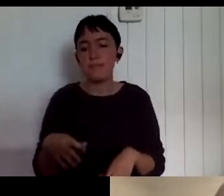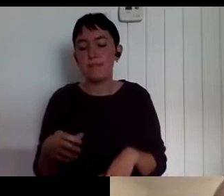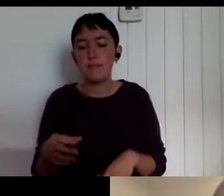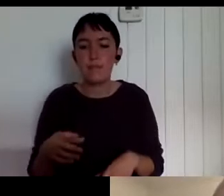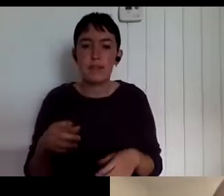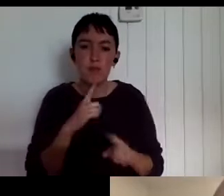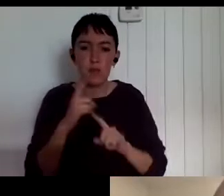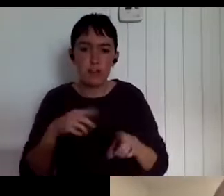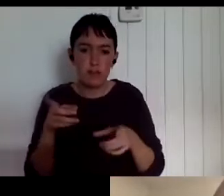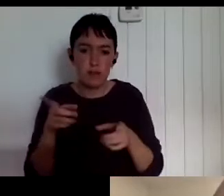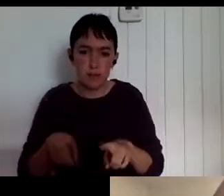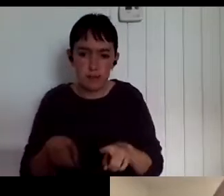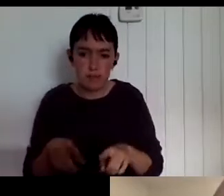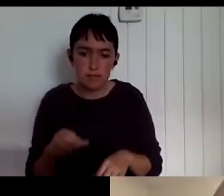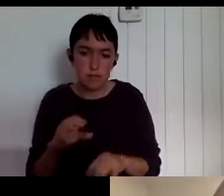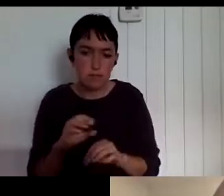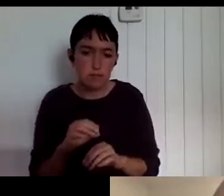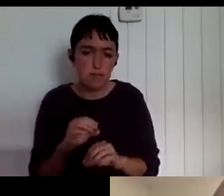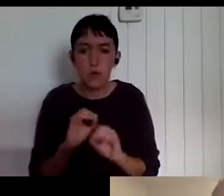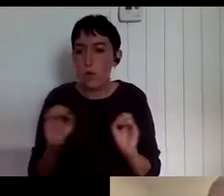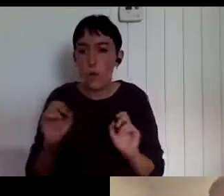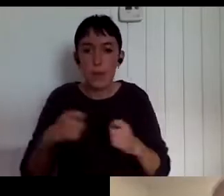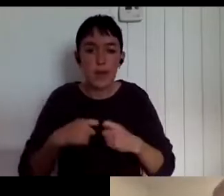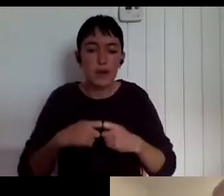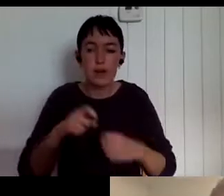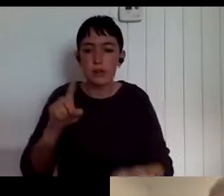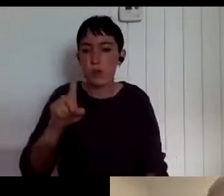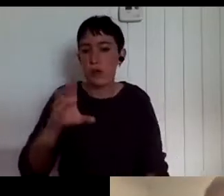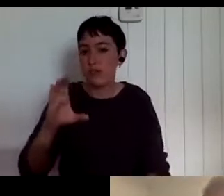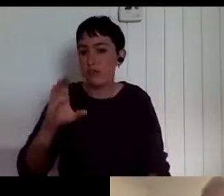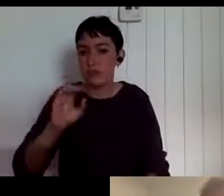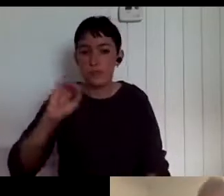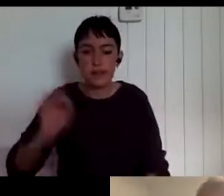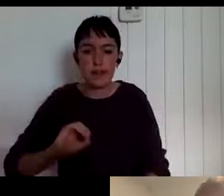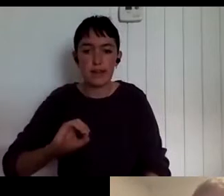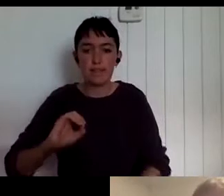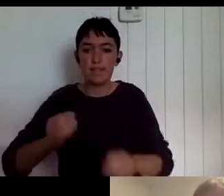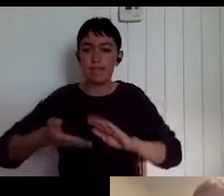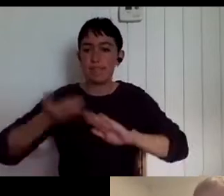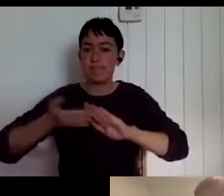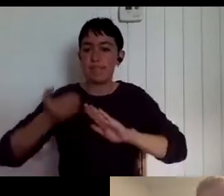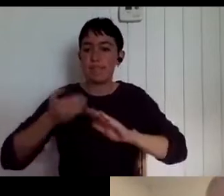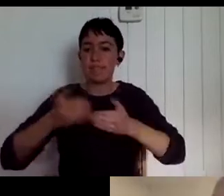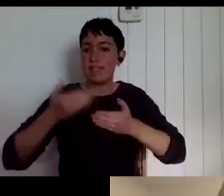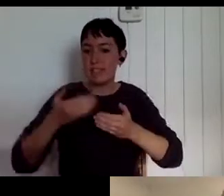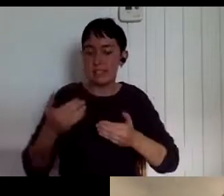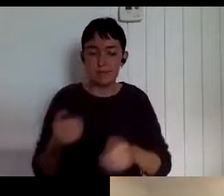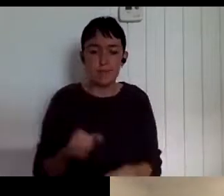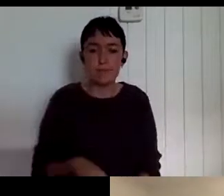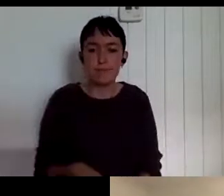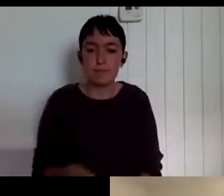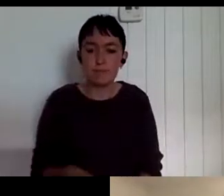battery is 100% efficient, right? So there's these side reactions that occur like on the surface, and those basically use